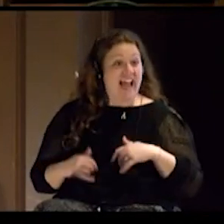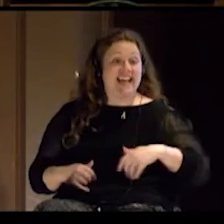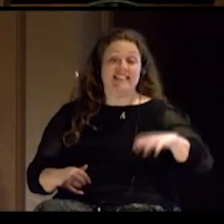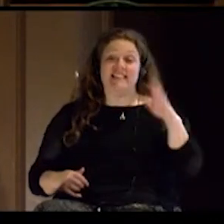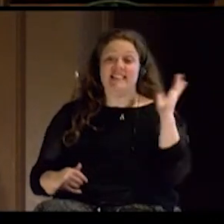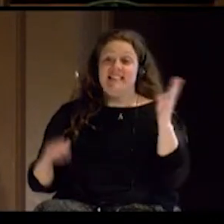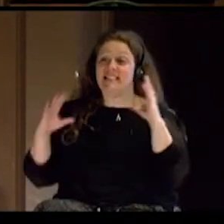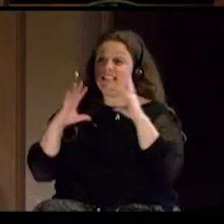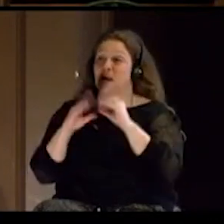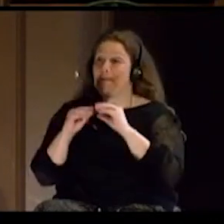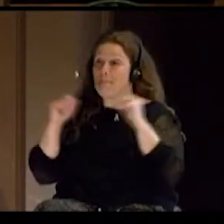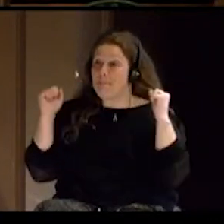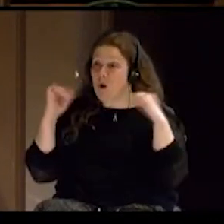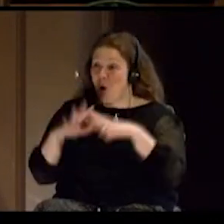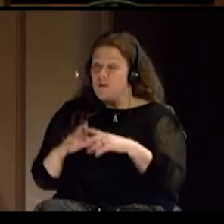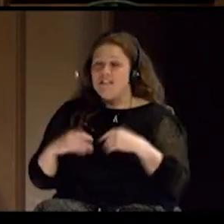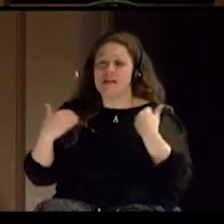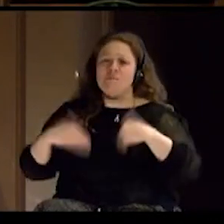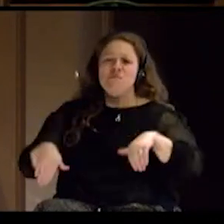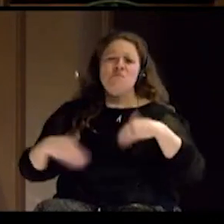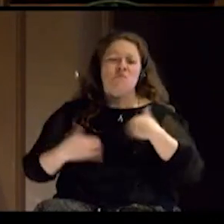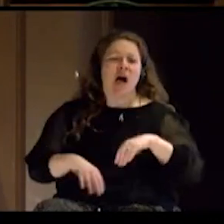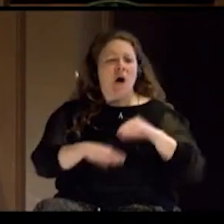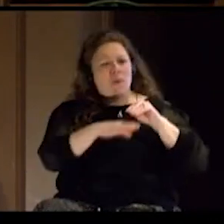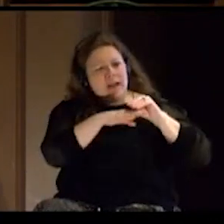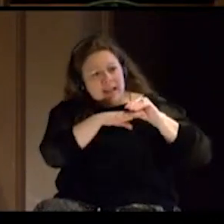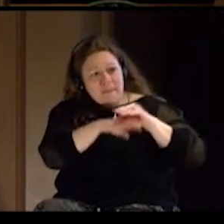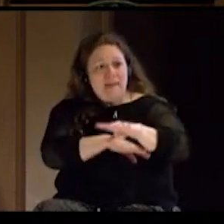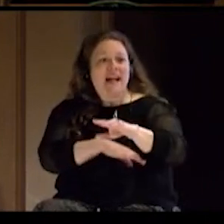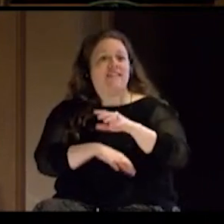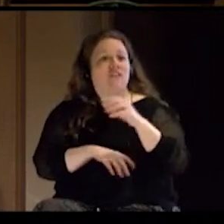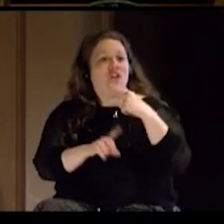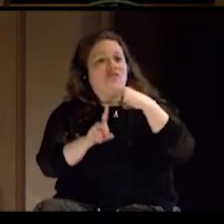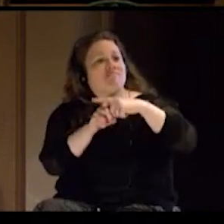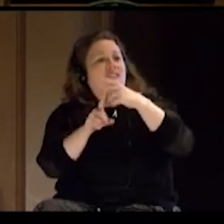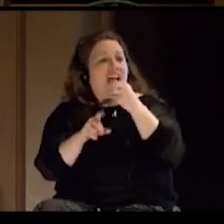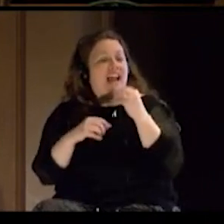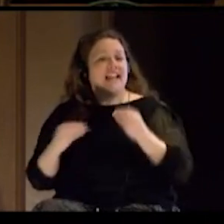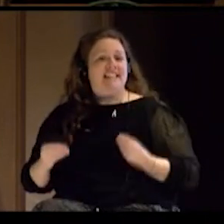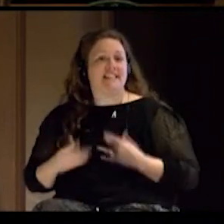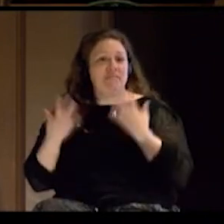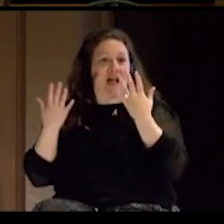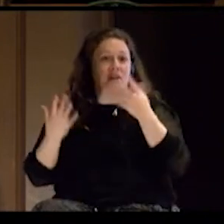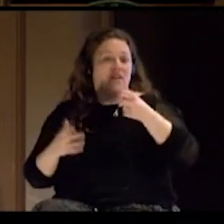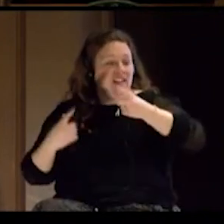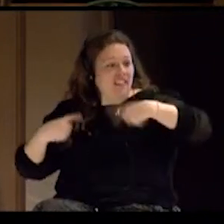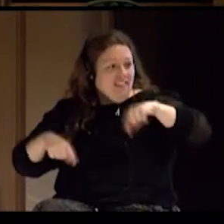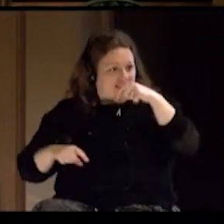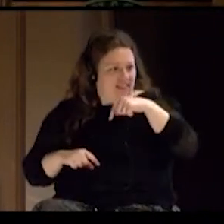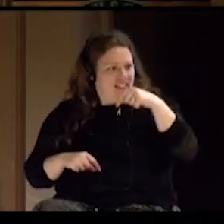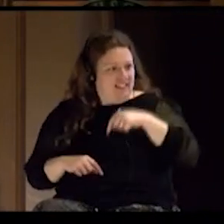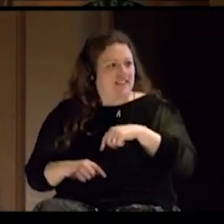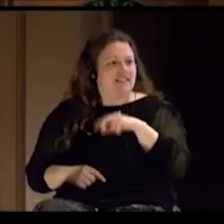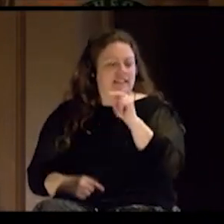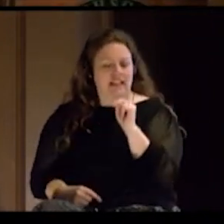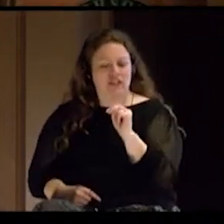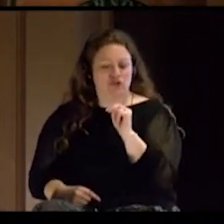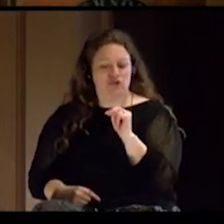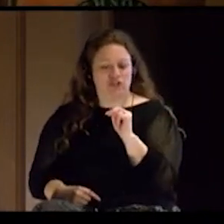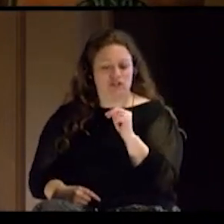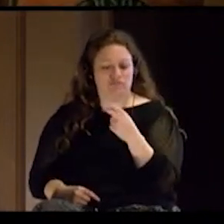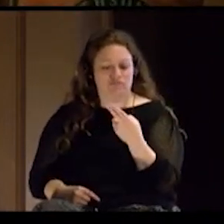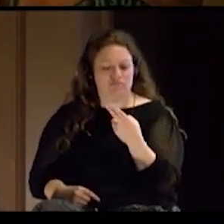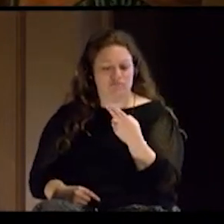of how impactful and inspiring the Buck Fellowship Program at the National Museum of Natural History is. The 10